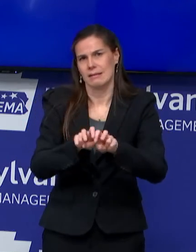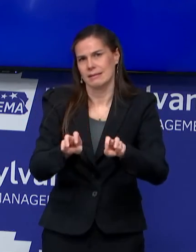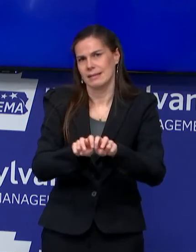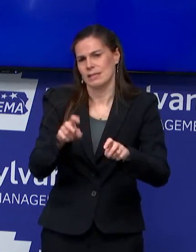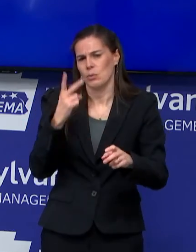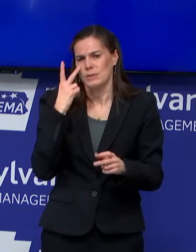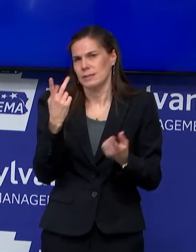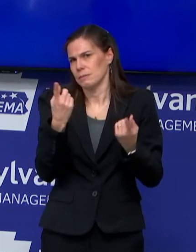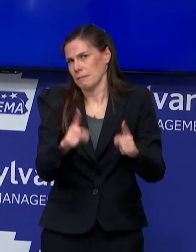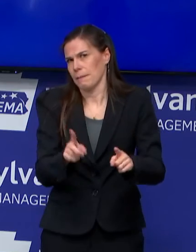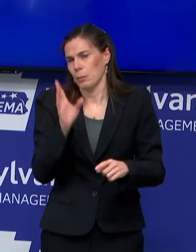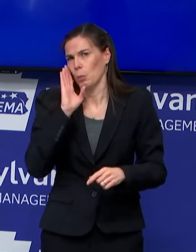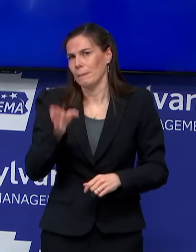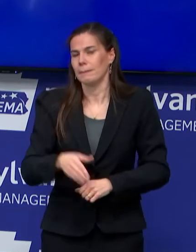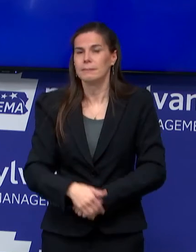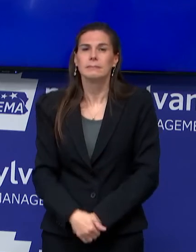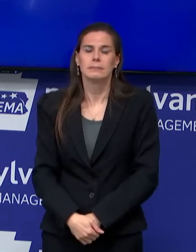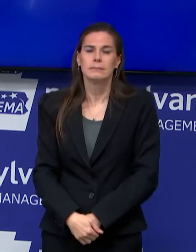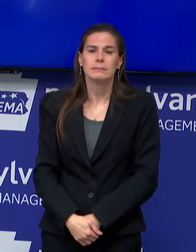what's happening there.